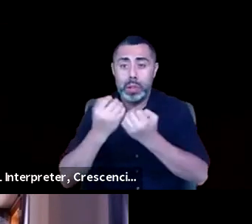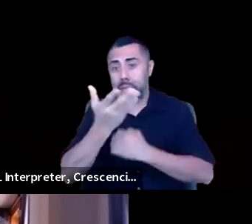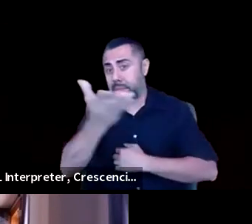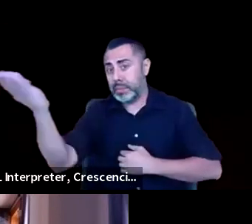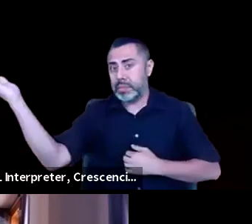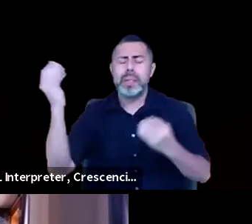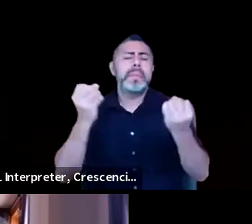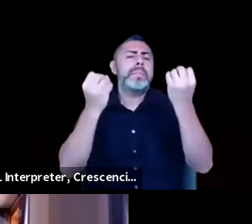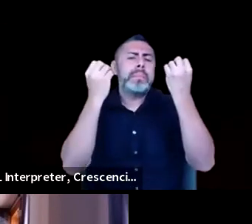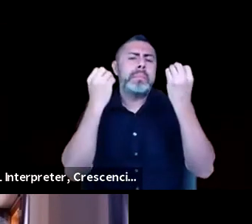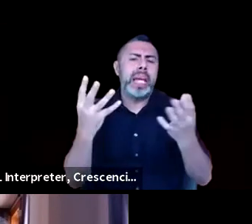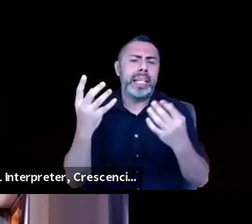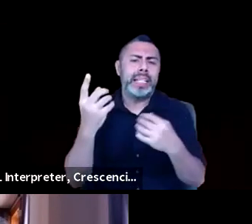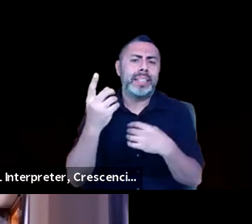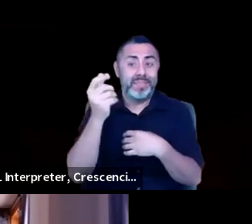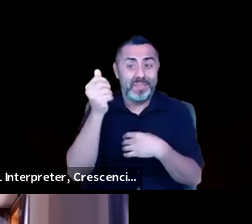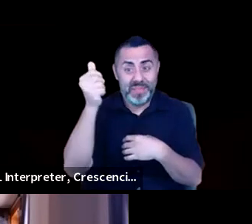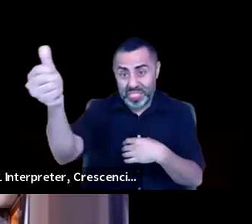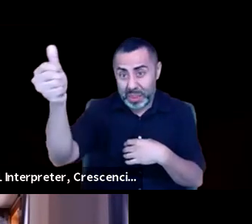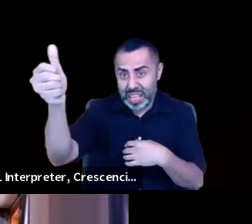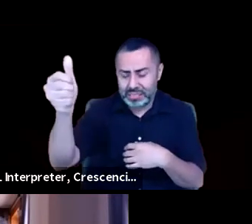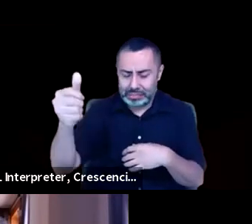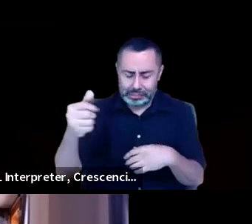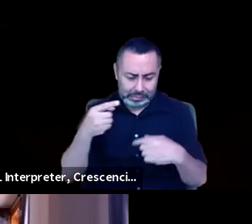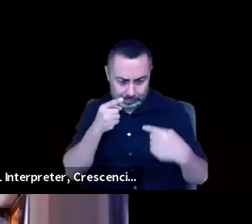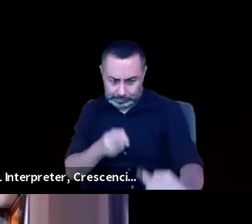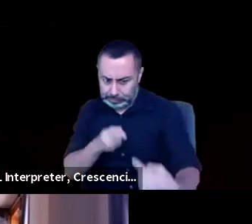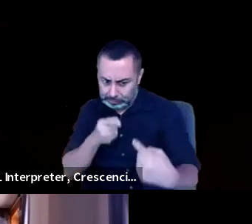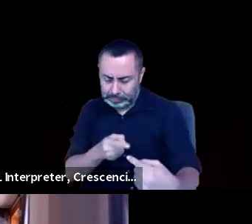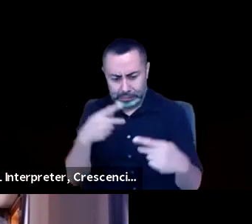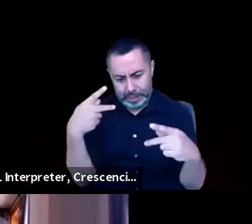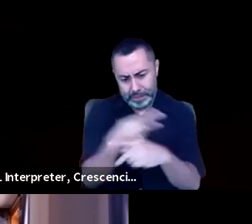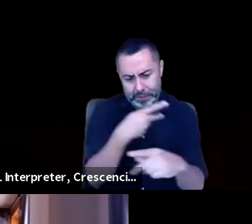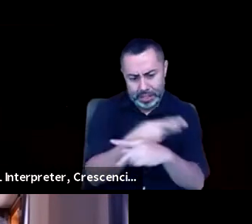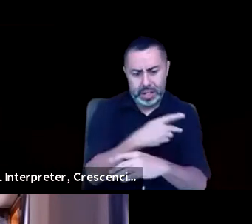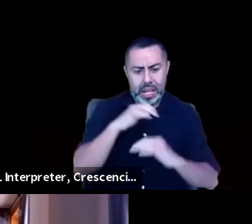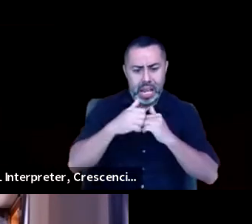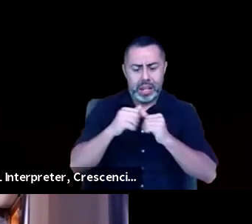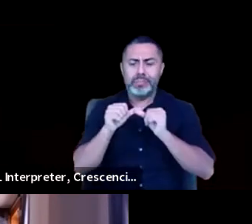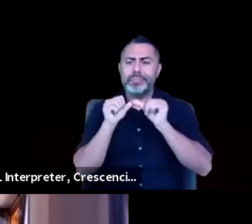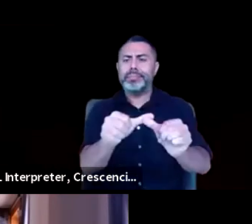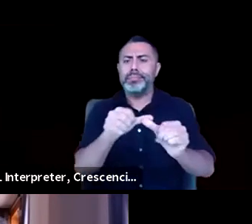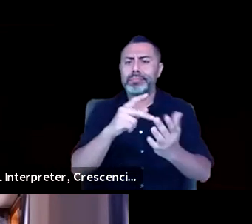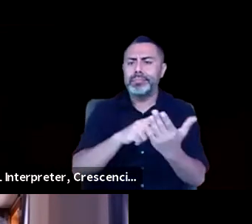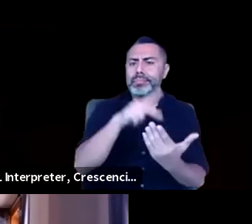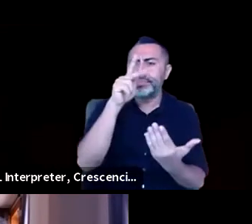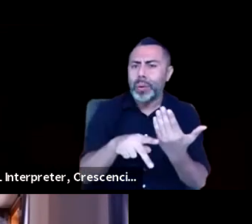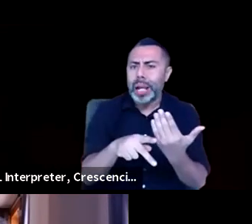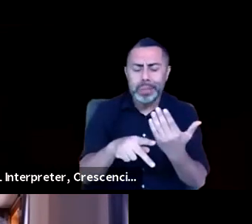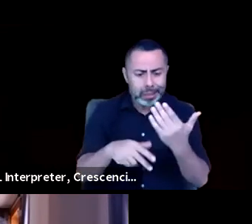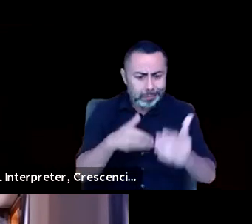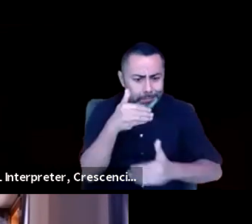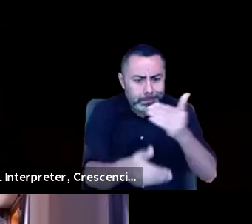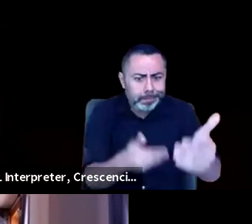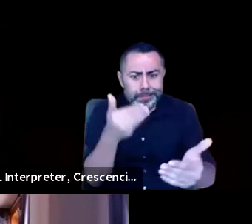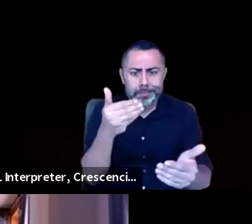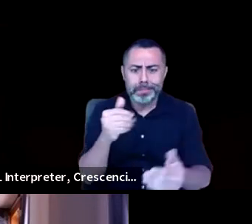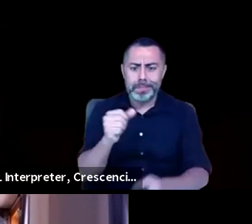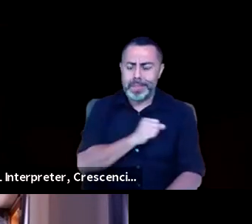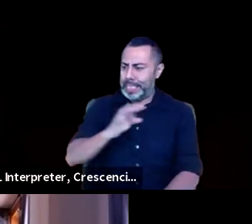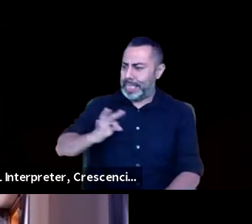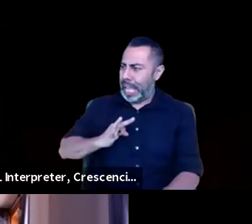who are struggling to figure out programming and how they're moving forward and how the staff is moving forward.